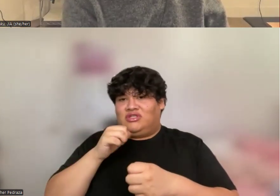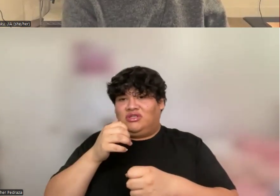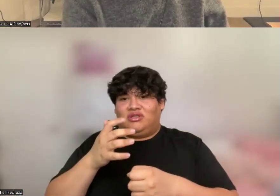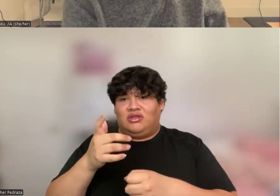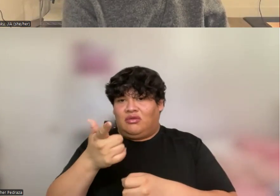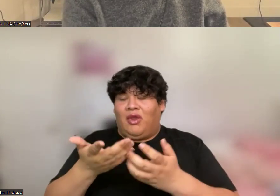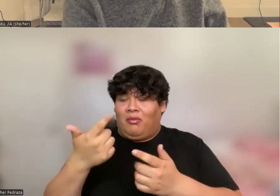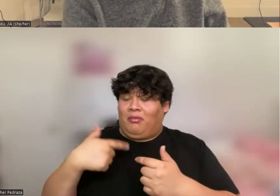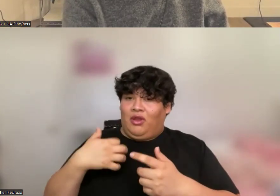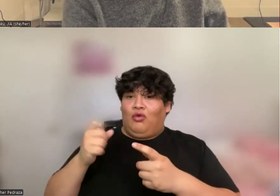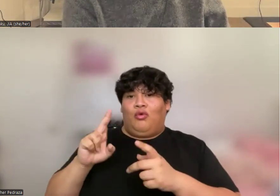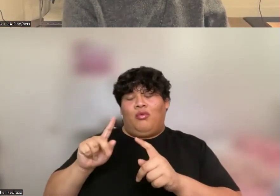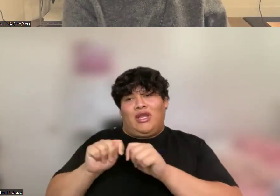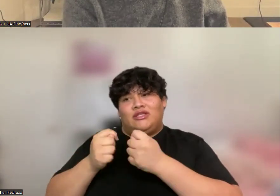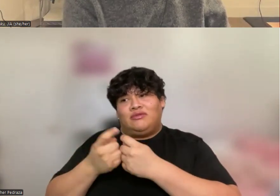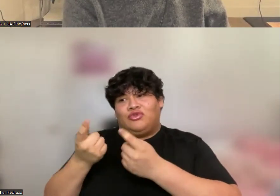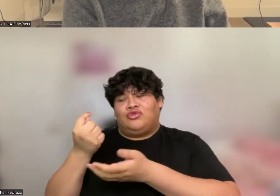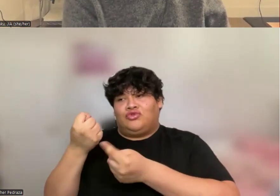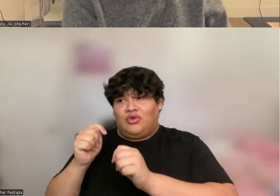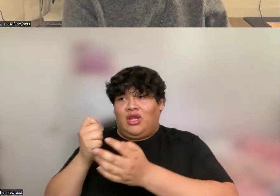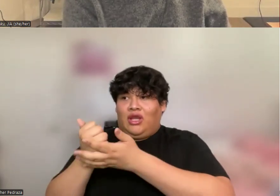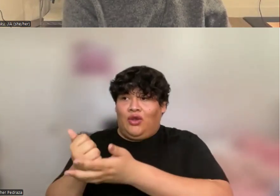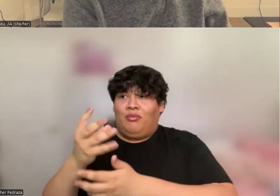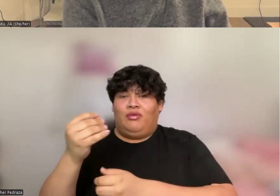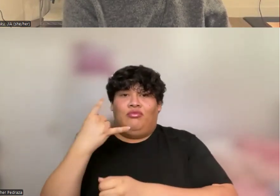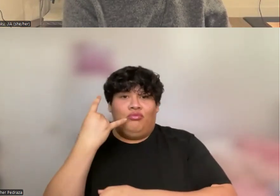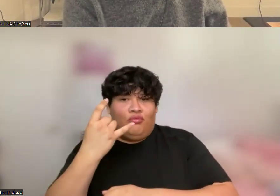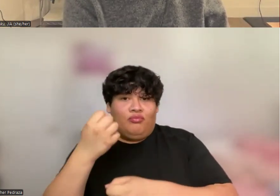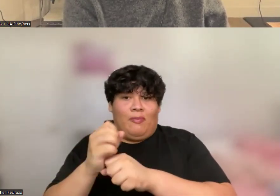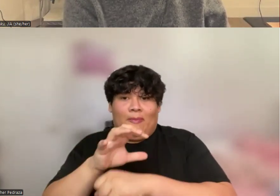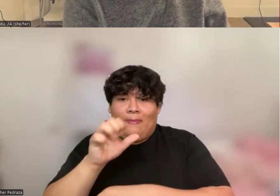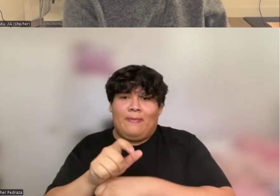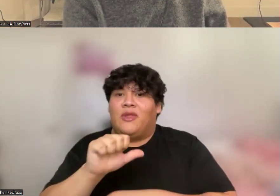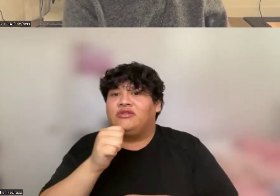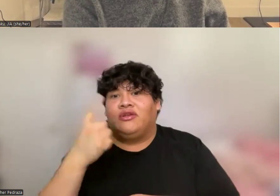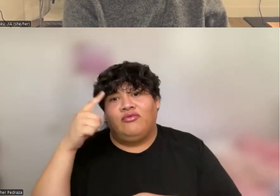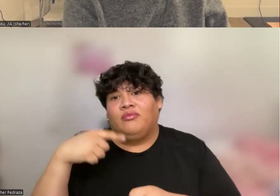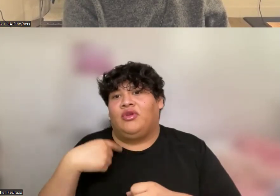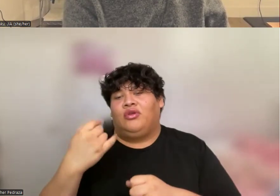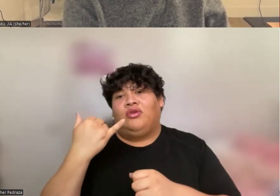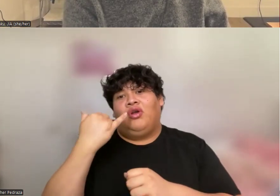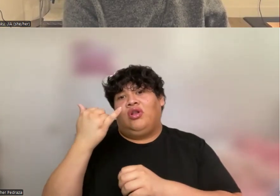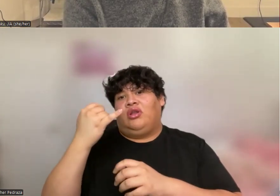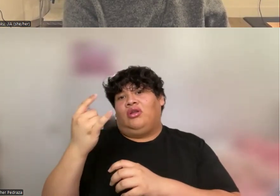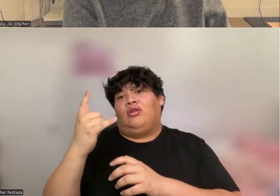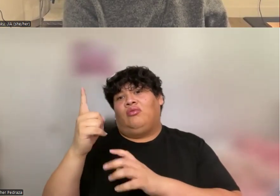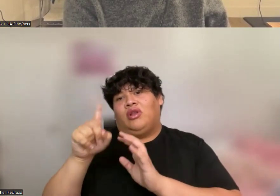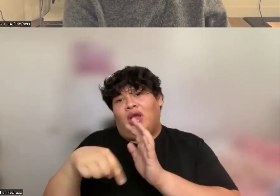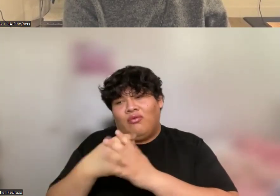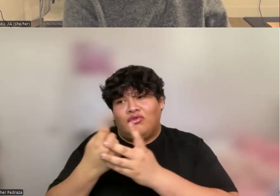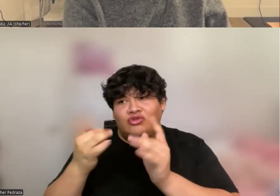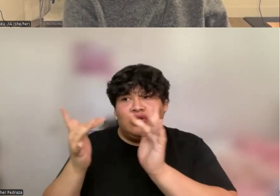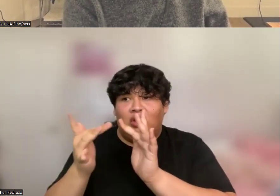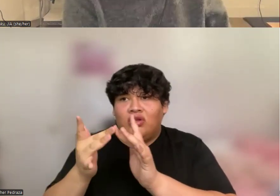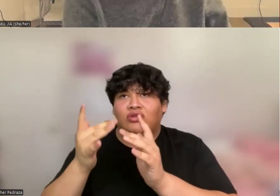my team, could help be that liaison. That does not include me sitting on the phone for an hour with someone in their apartment to get them connected to the